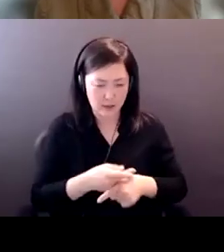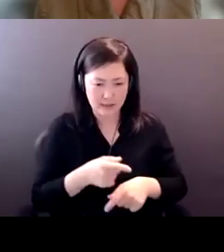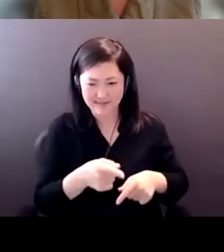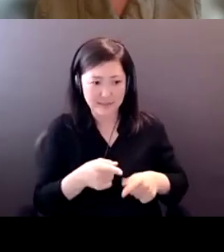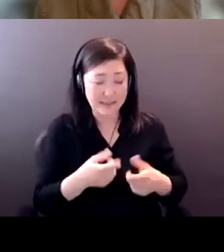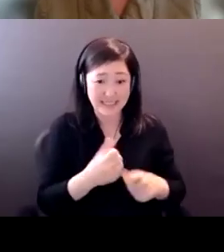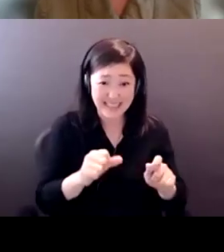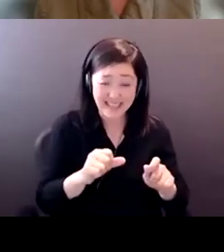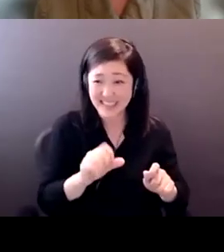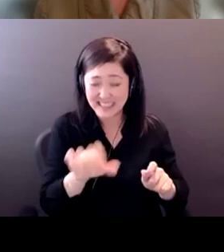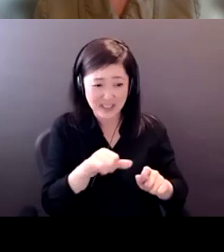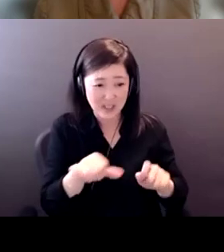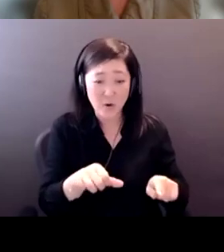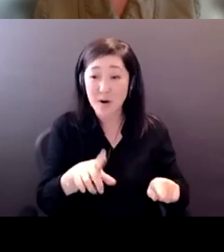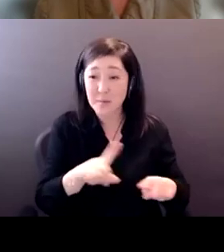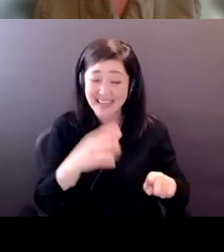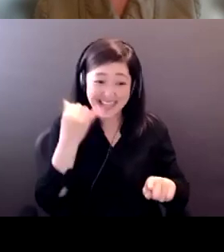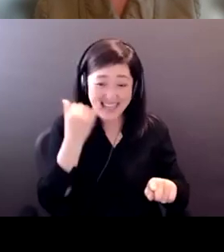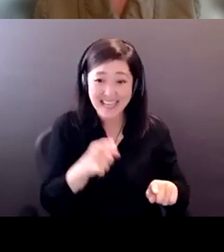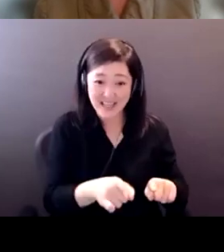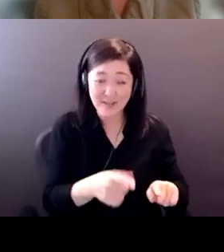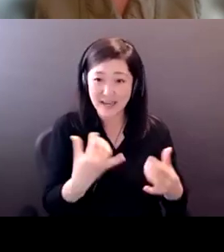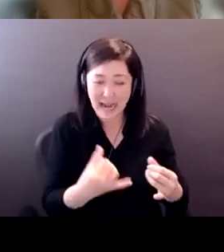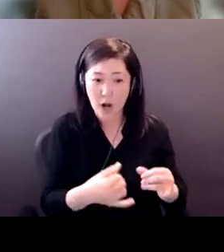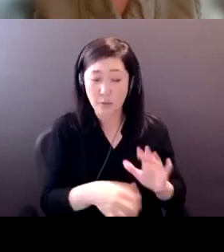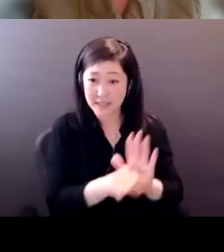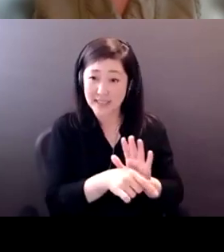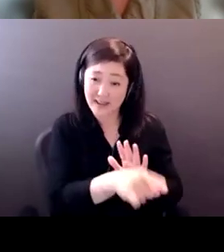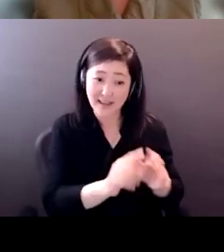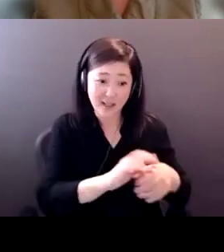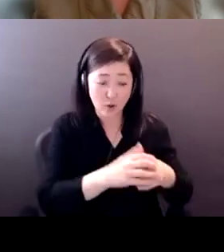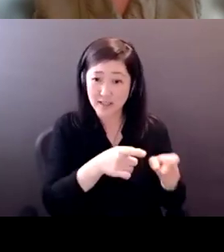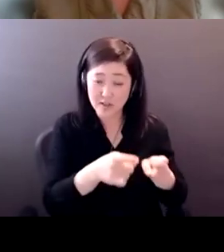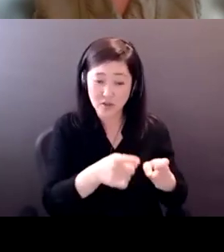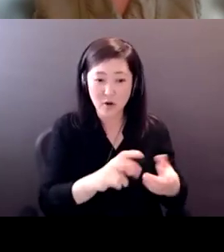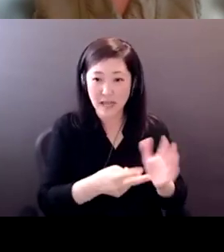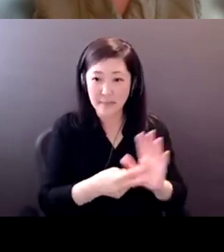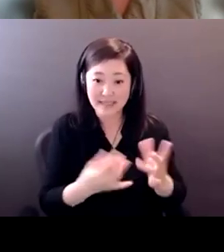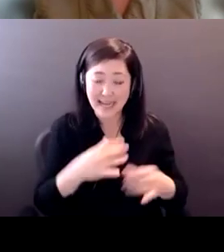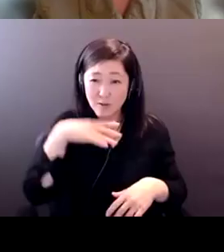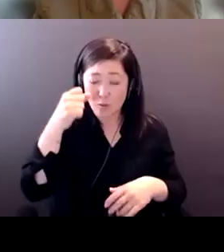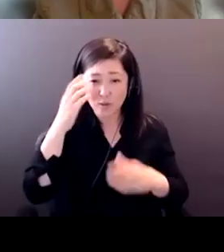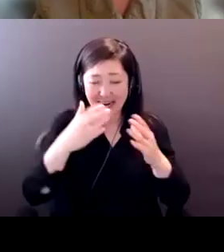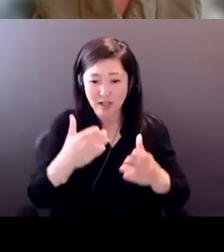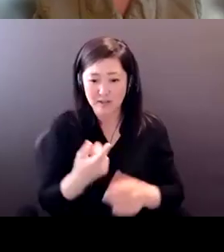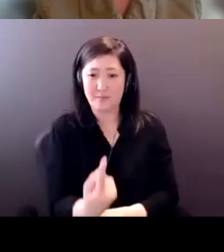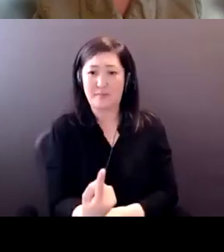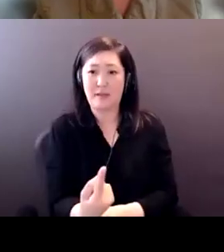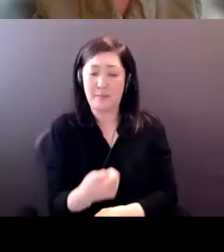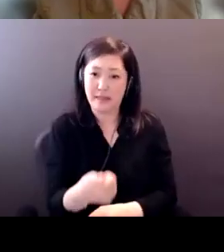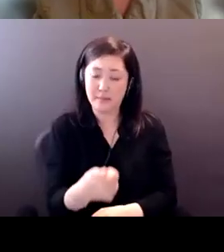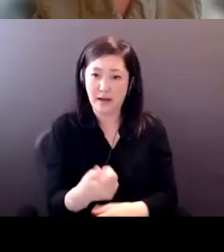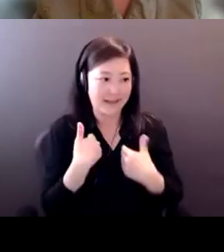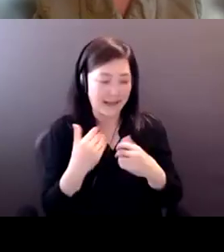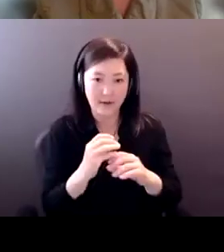removing that support may leave the older adult completely isolated. Also, in cultural and generational